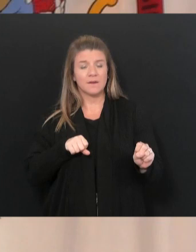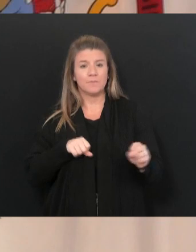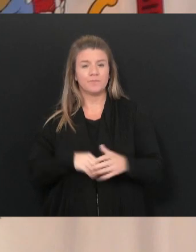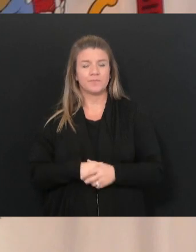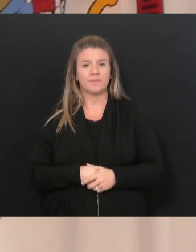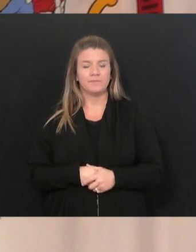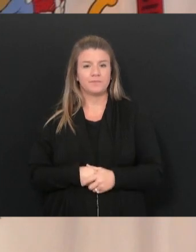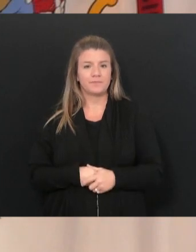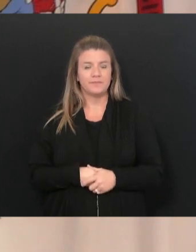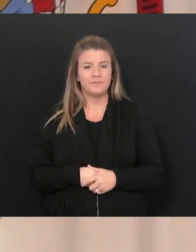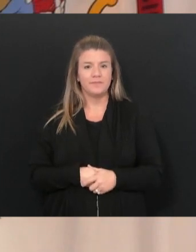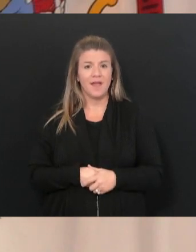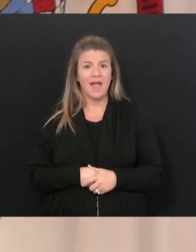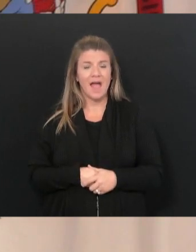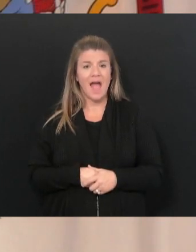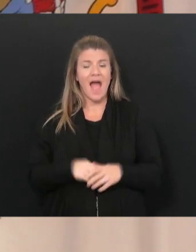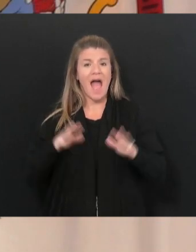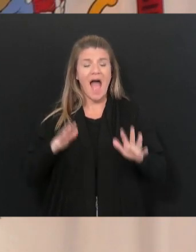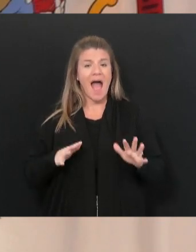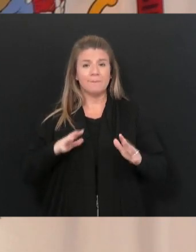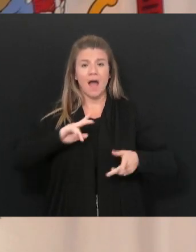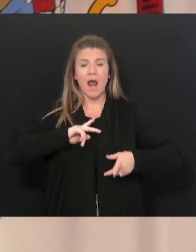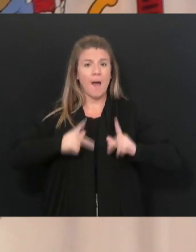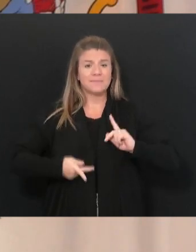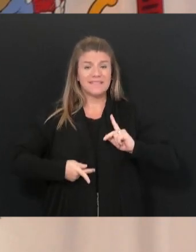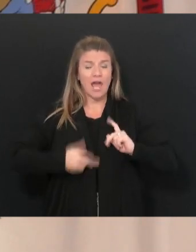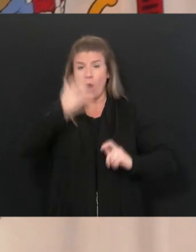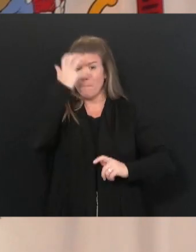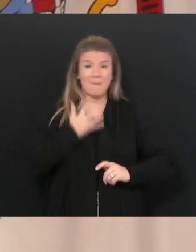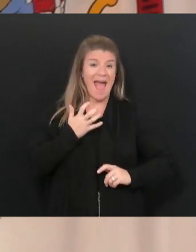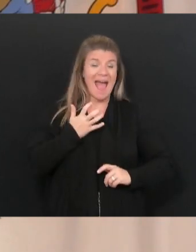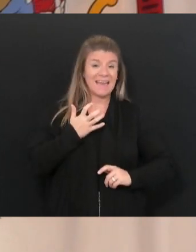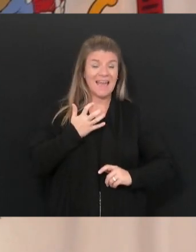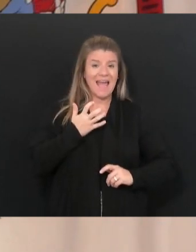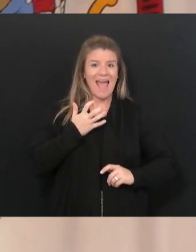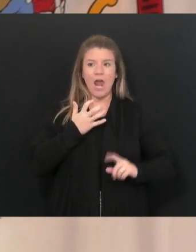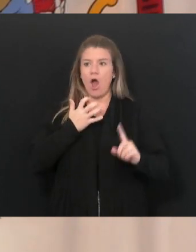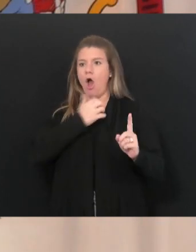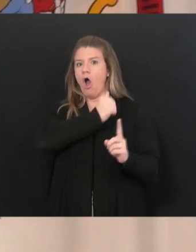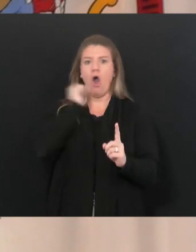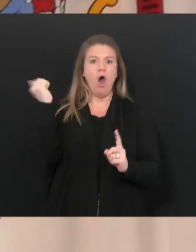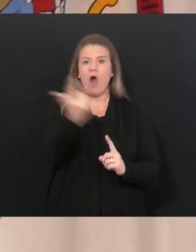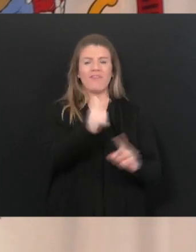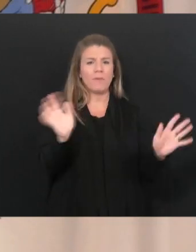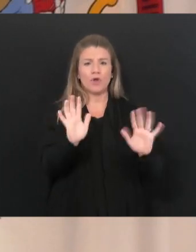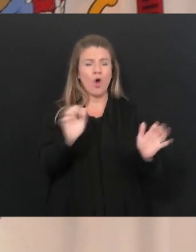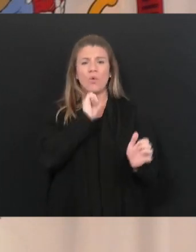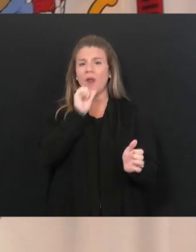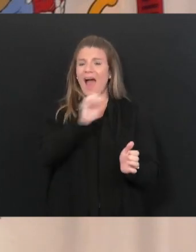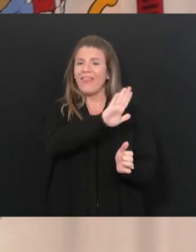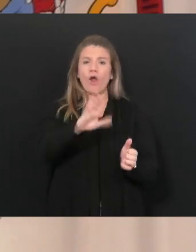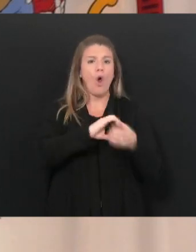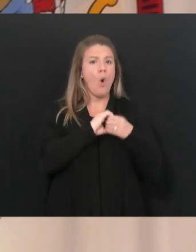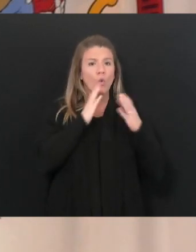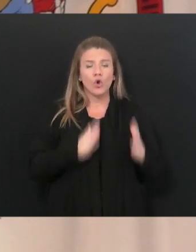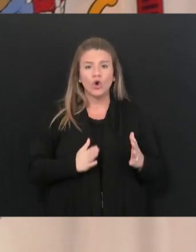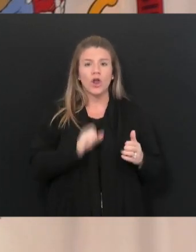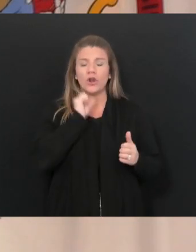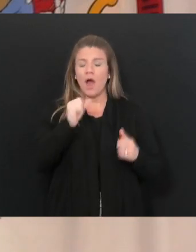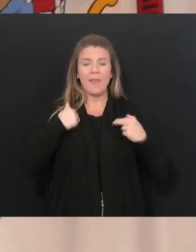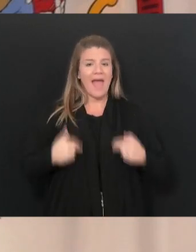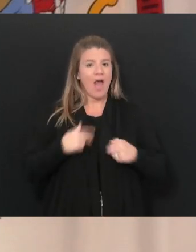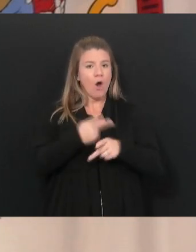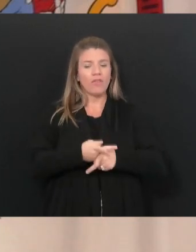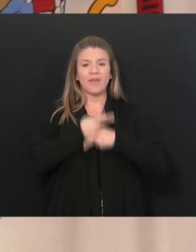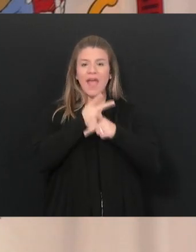that I'm upset or mad with anybody. You know, not the nursing home owners, not our healthcare networks,